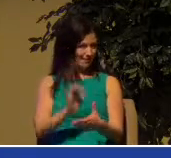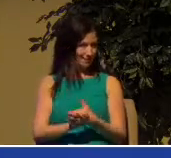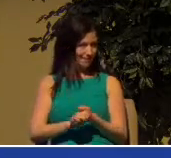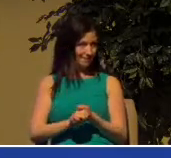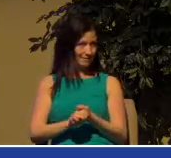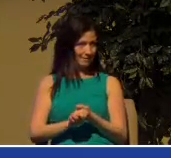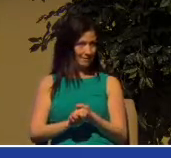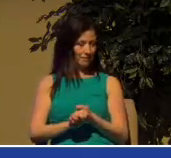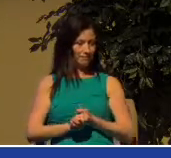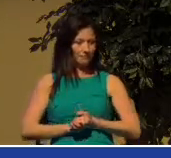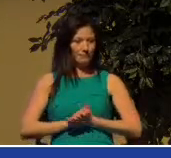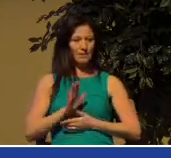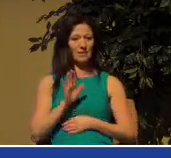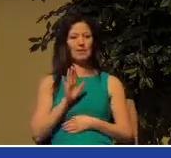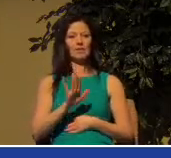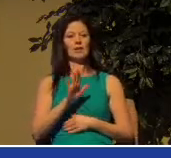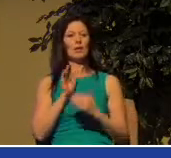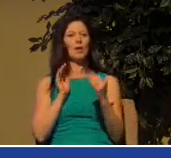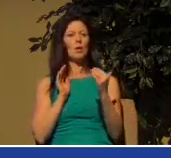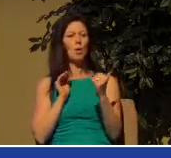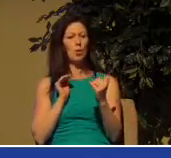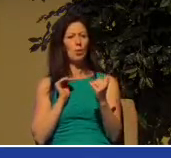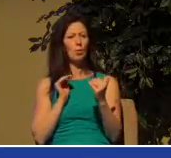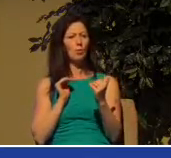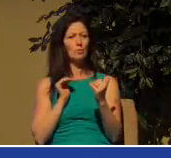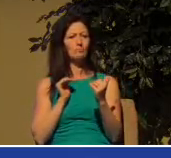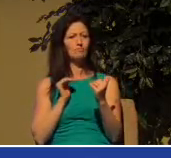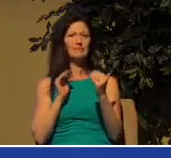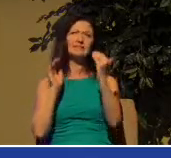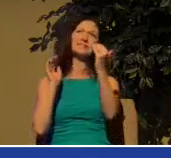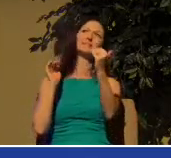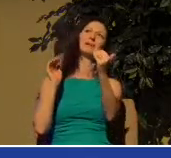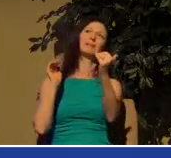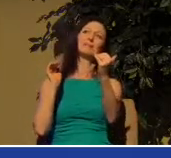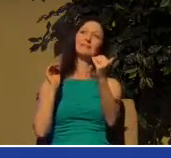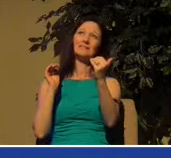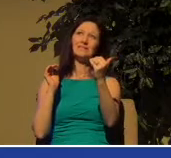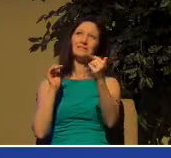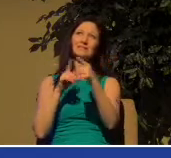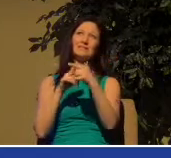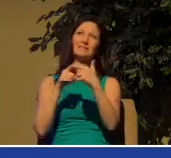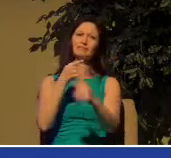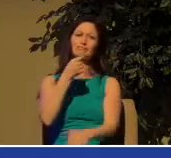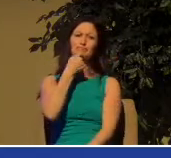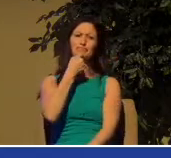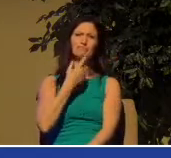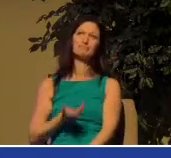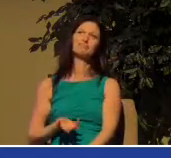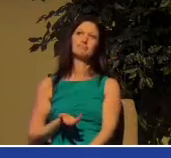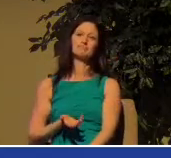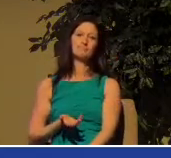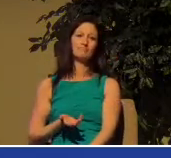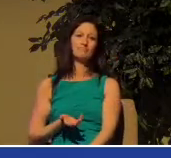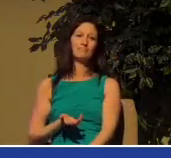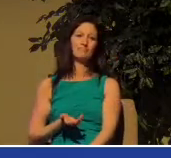of crushed expectations, you'll understand why they did what they